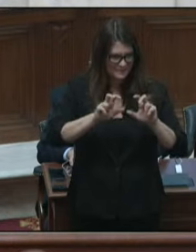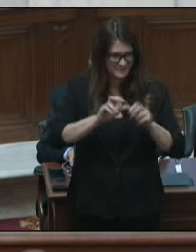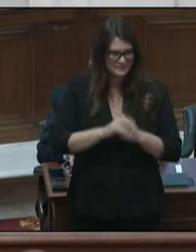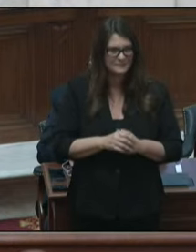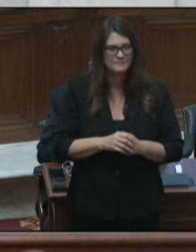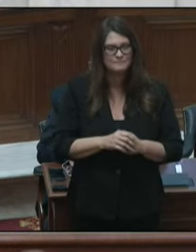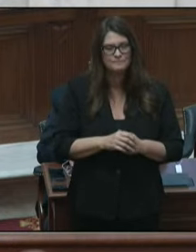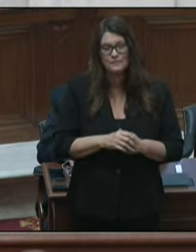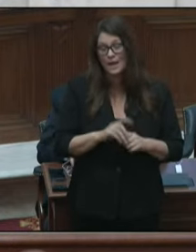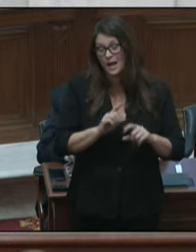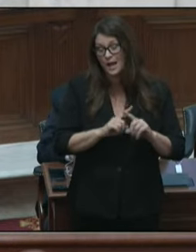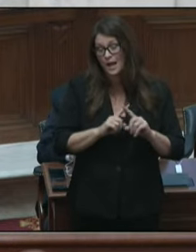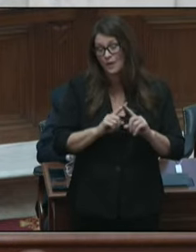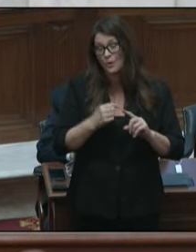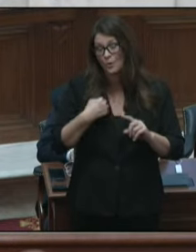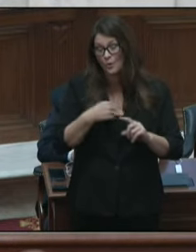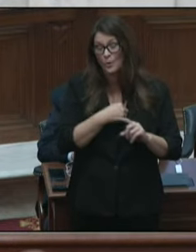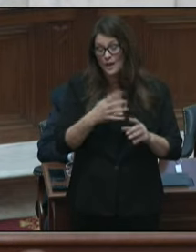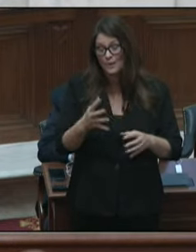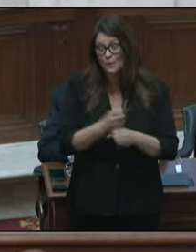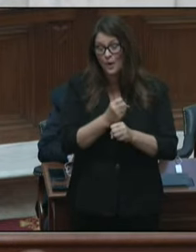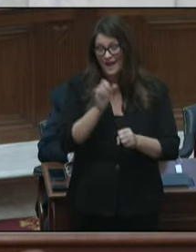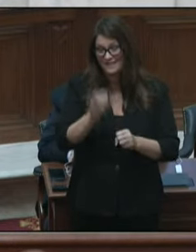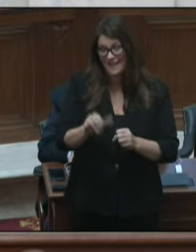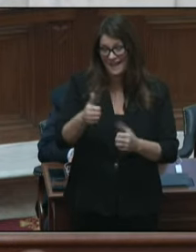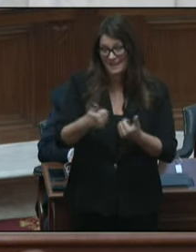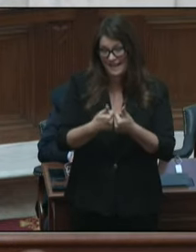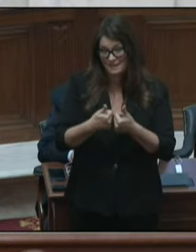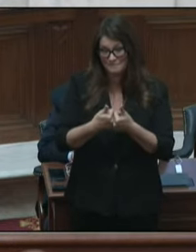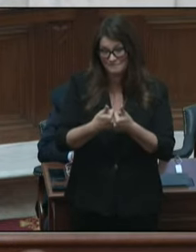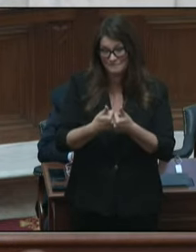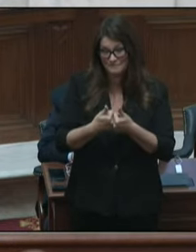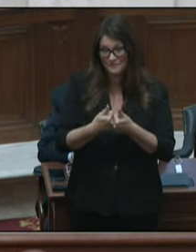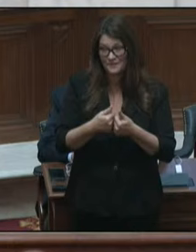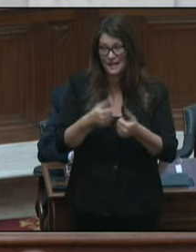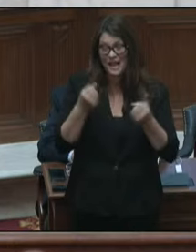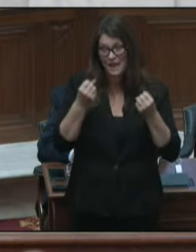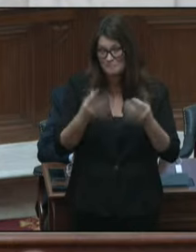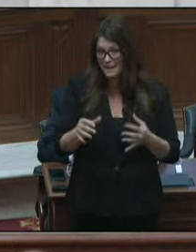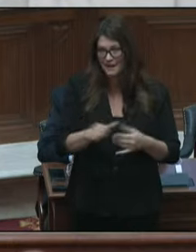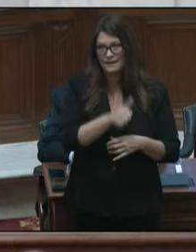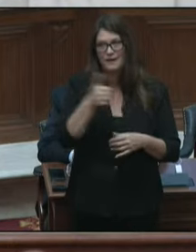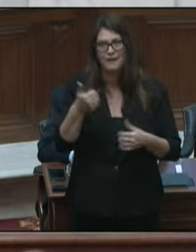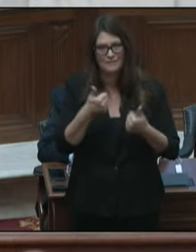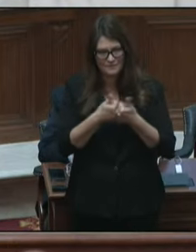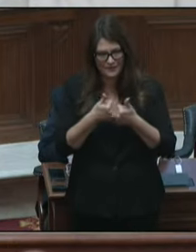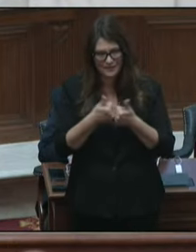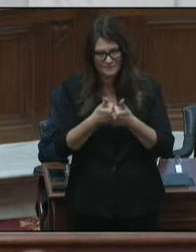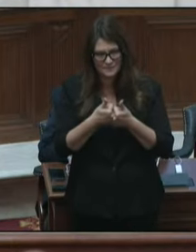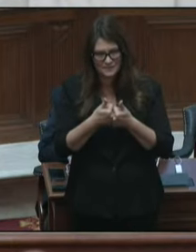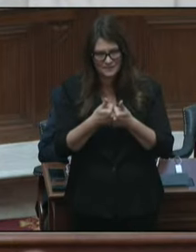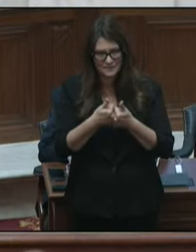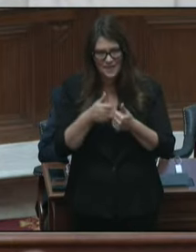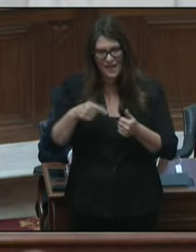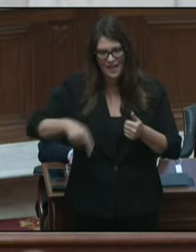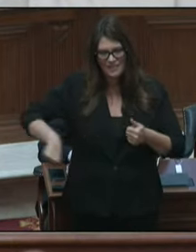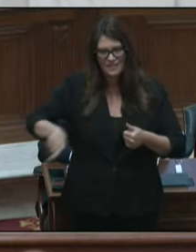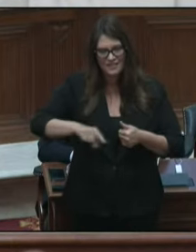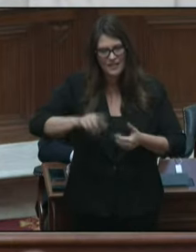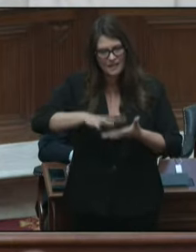says, although we won this specific game and many others, the life